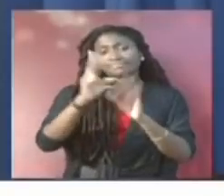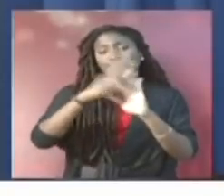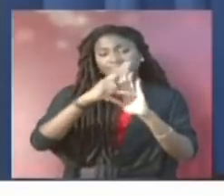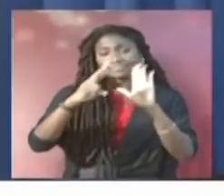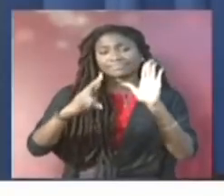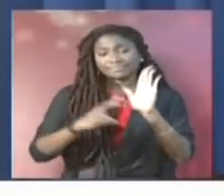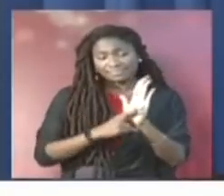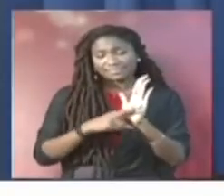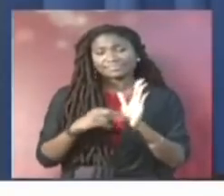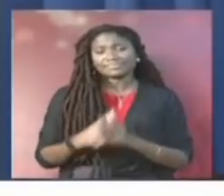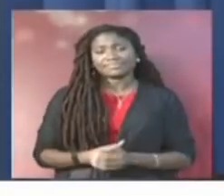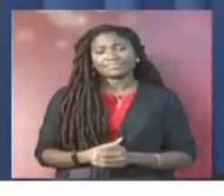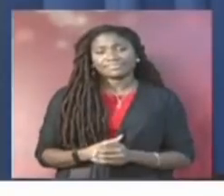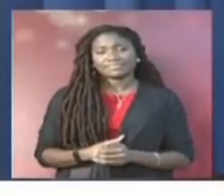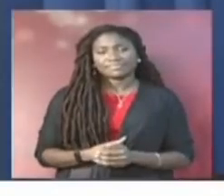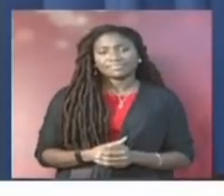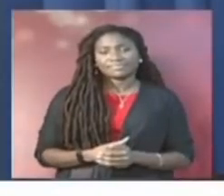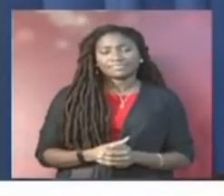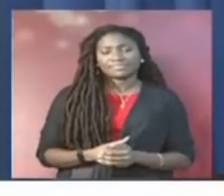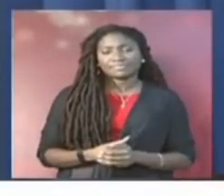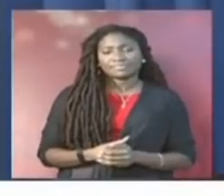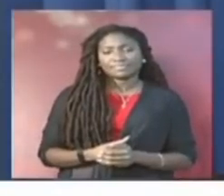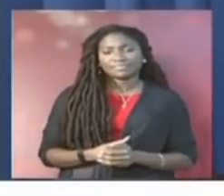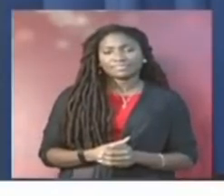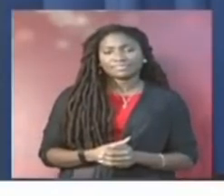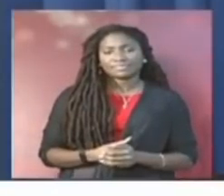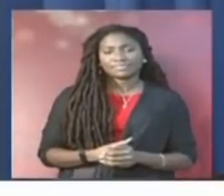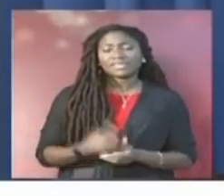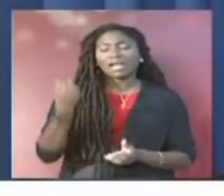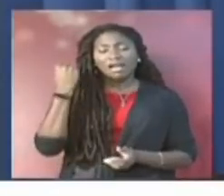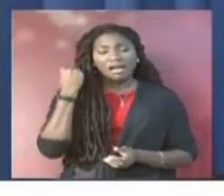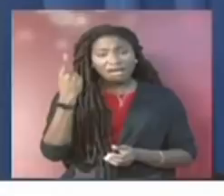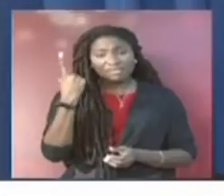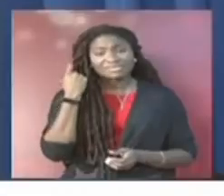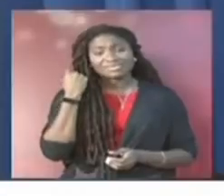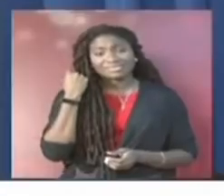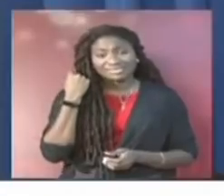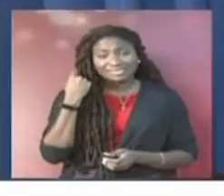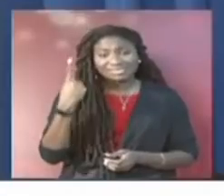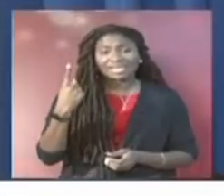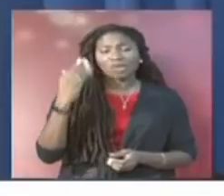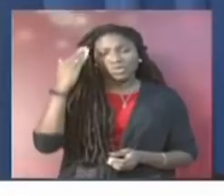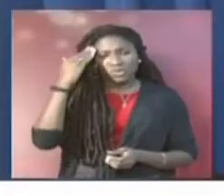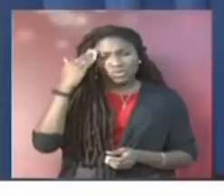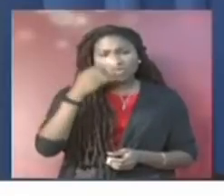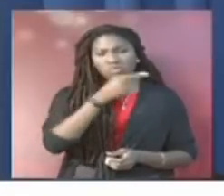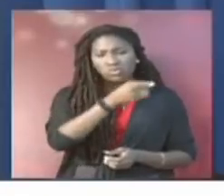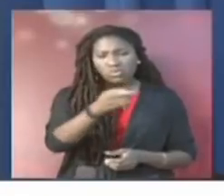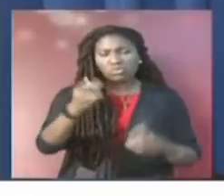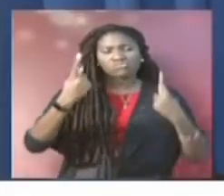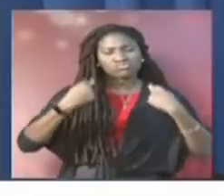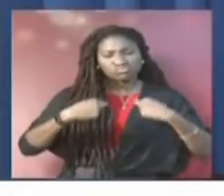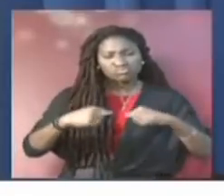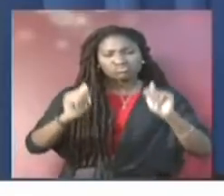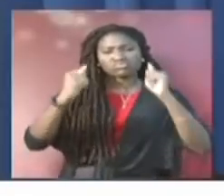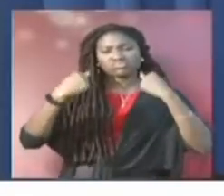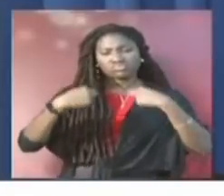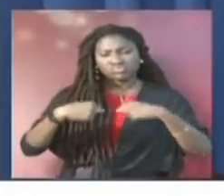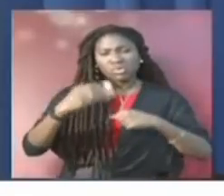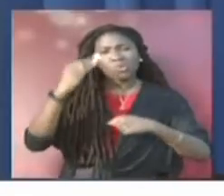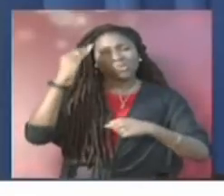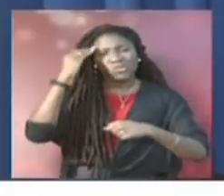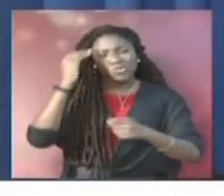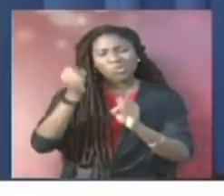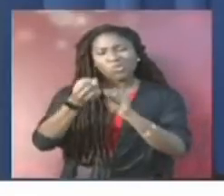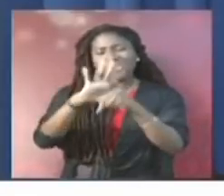We understand and we appreciate the sacrifices that you are making. We know that this has been a long war that we